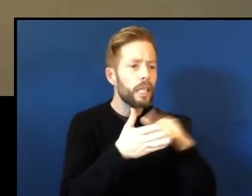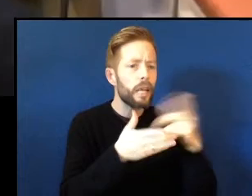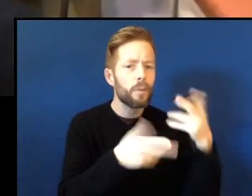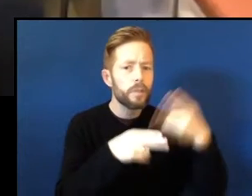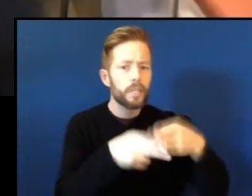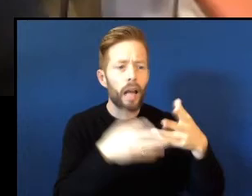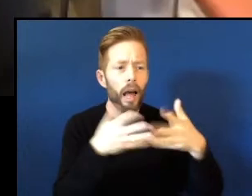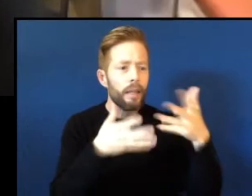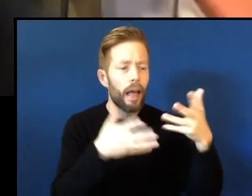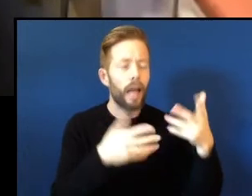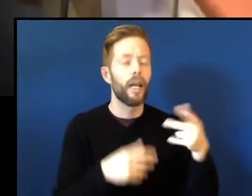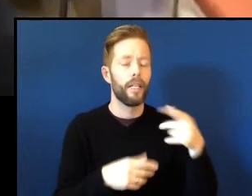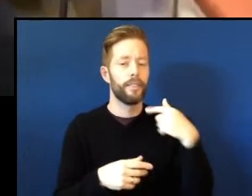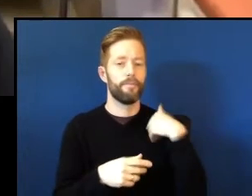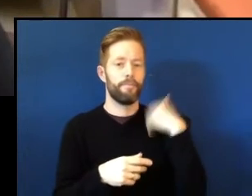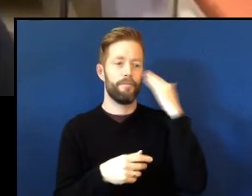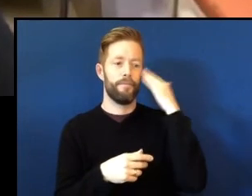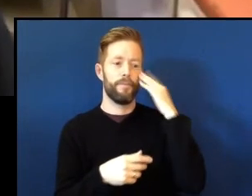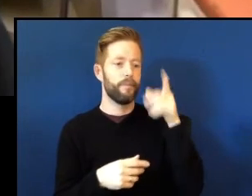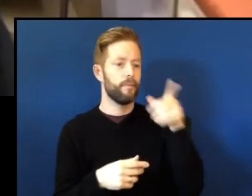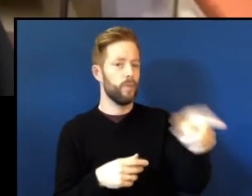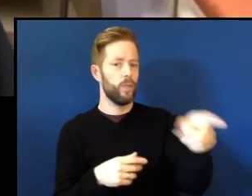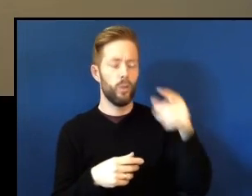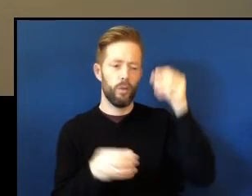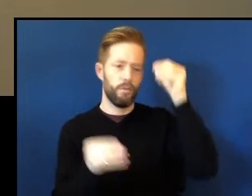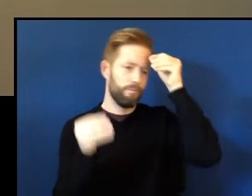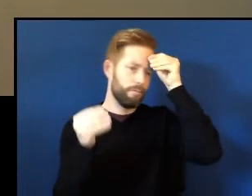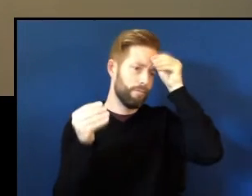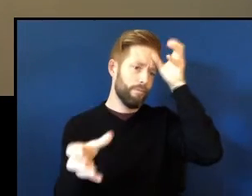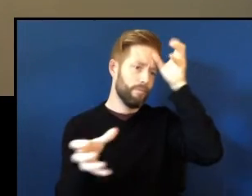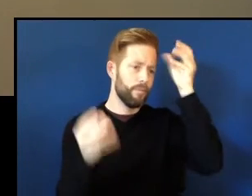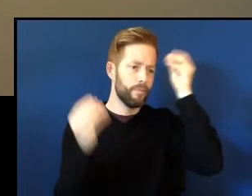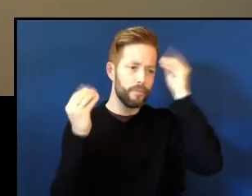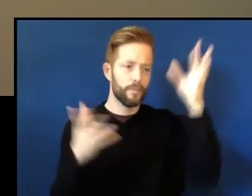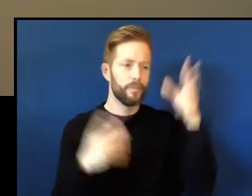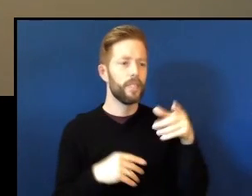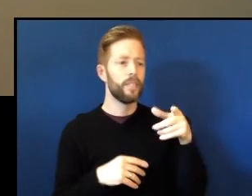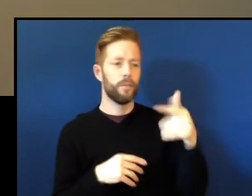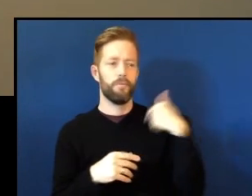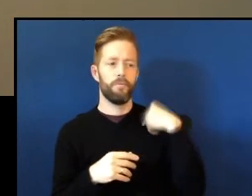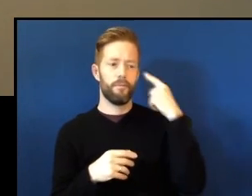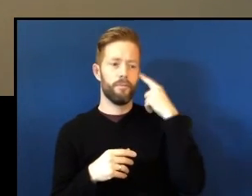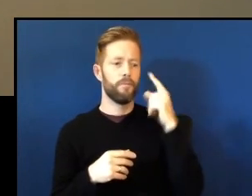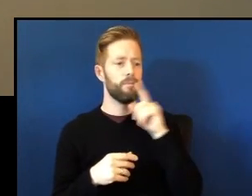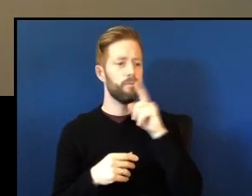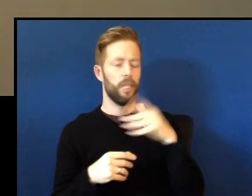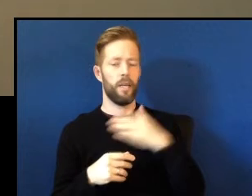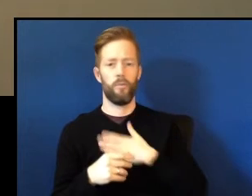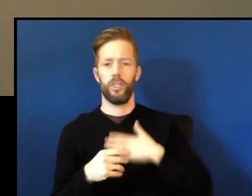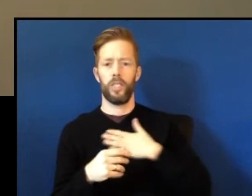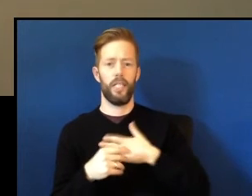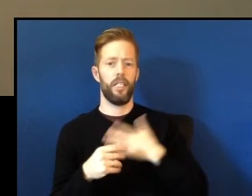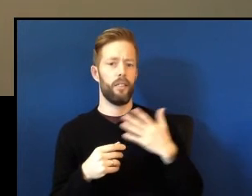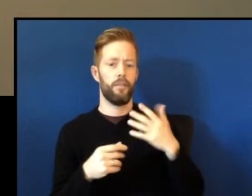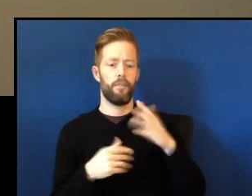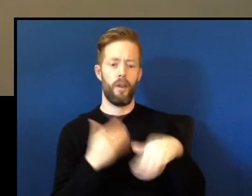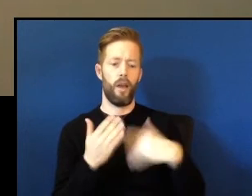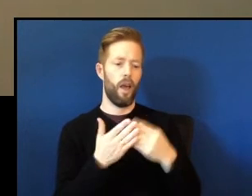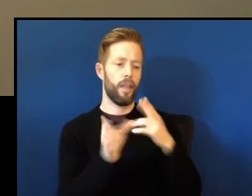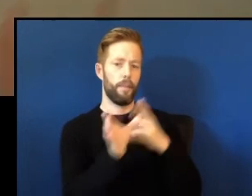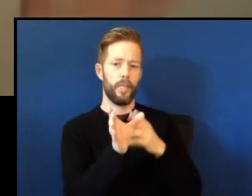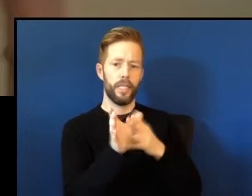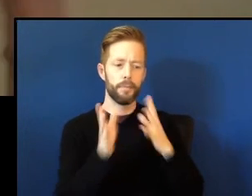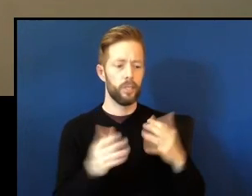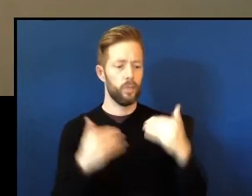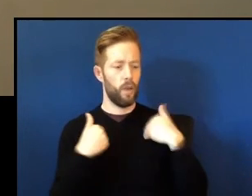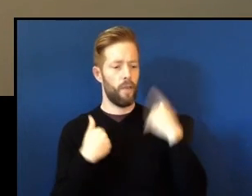again? Okay. So I know that you just have this wealth of information. And so I think it'll be really appreciated by all the participants today